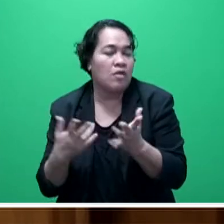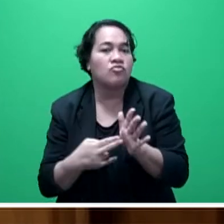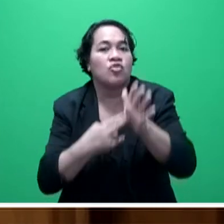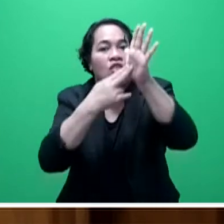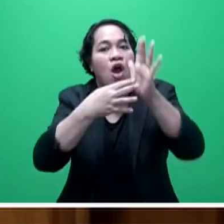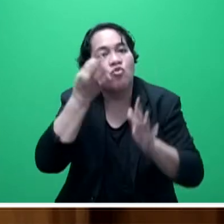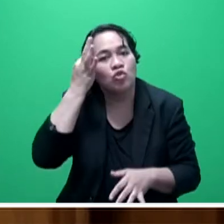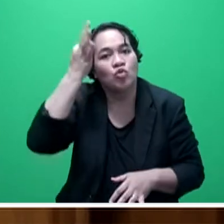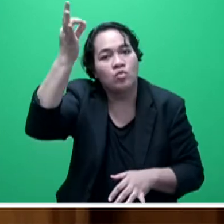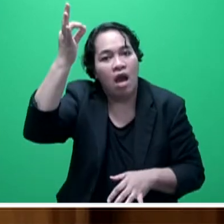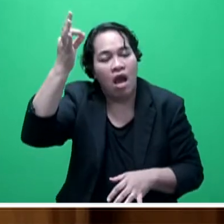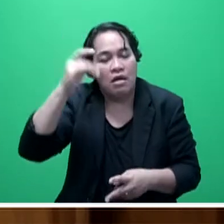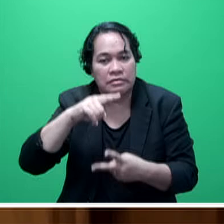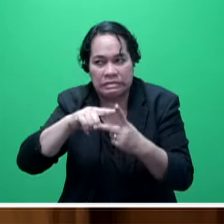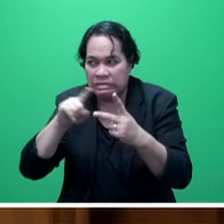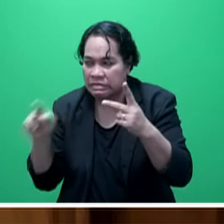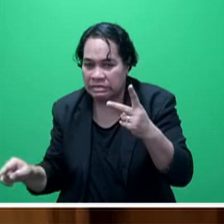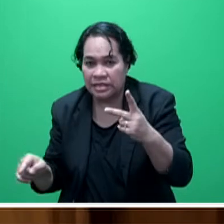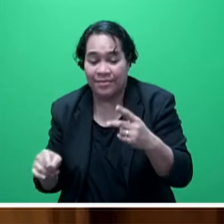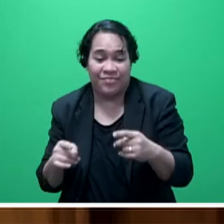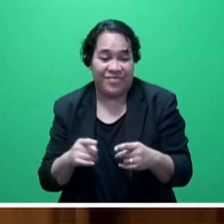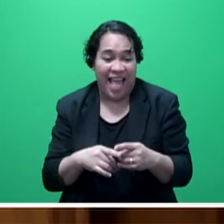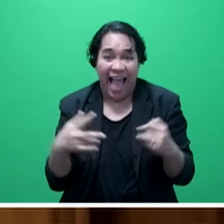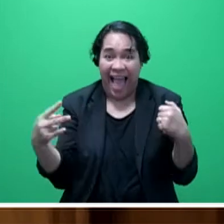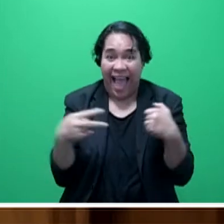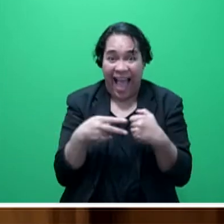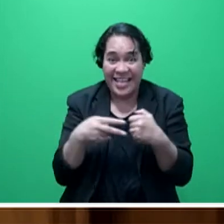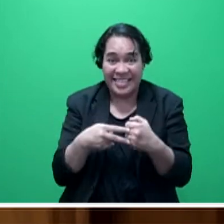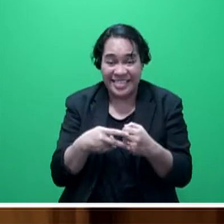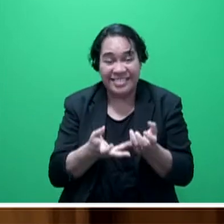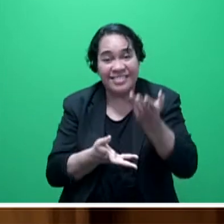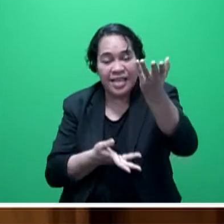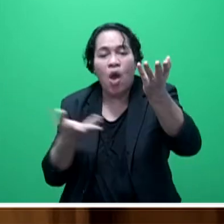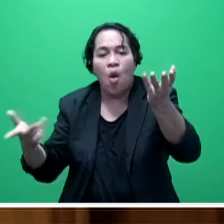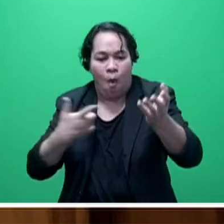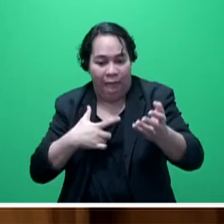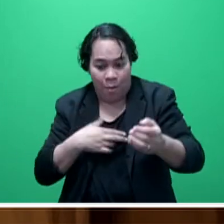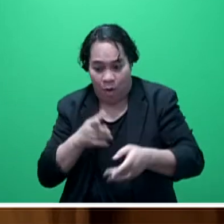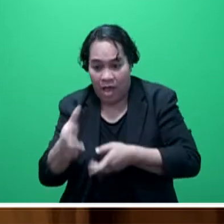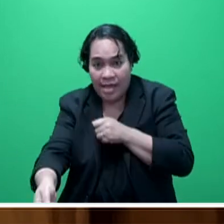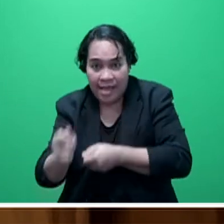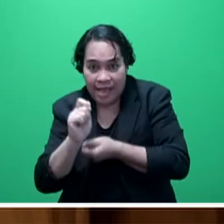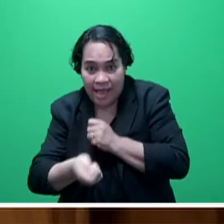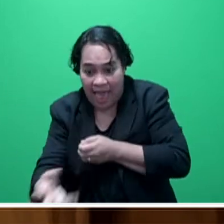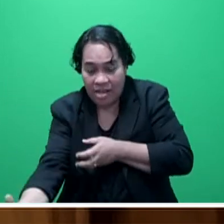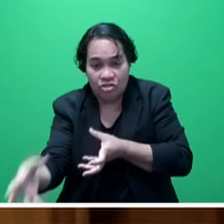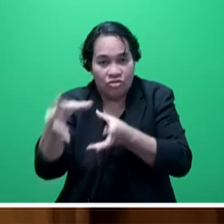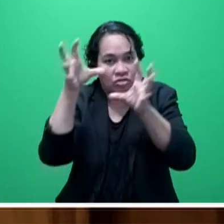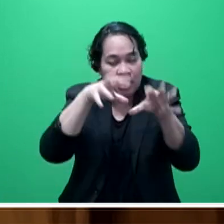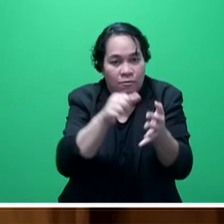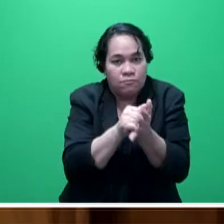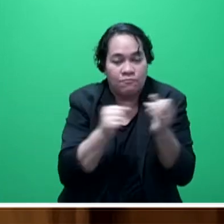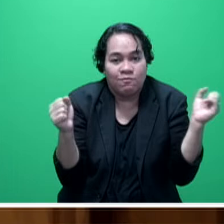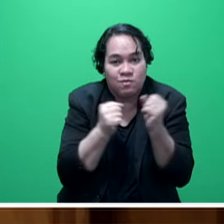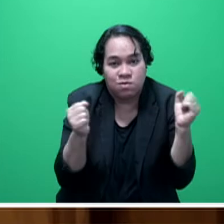Rotuma. Ice supply provides longer shelf life of marine commodities and allows for